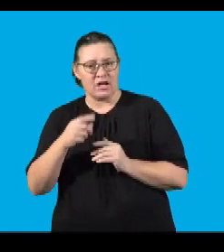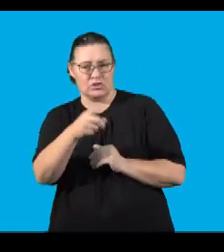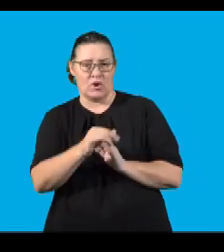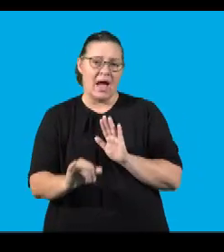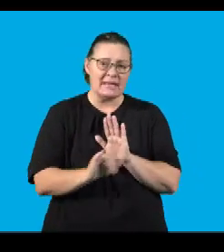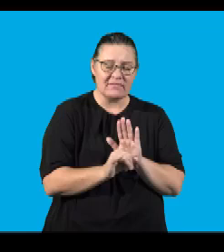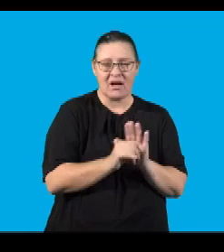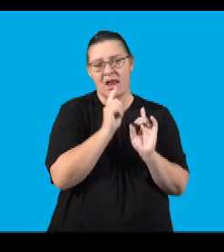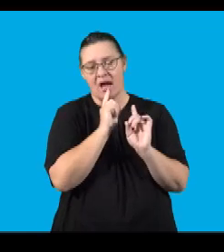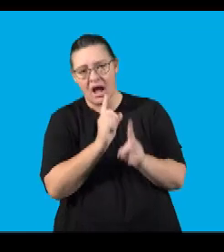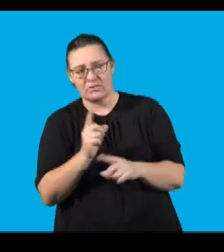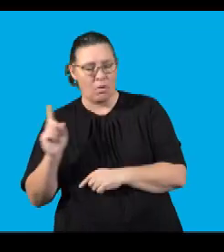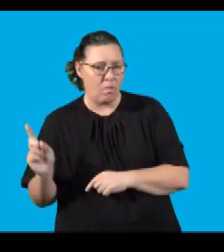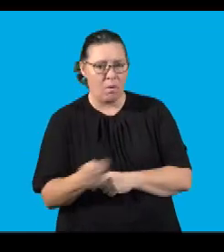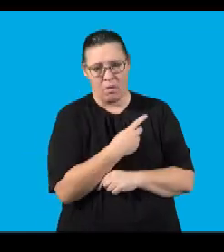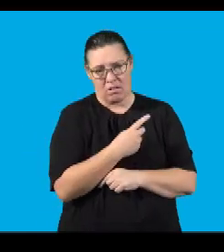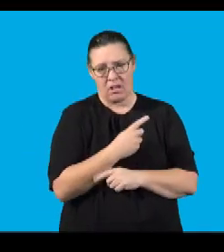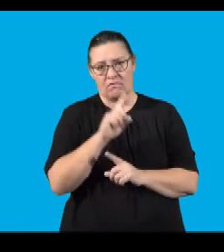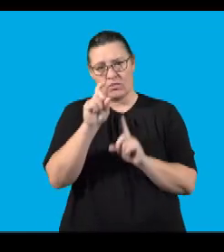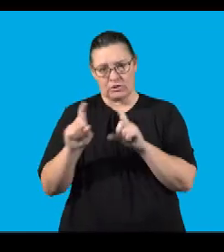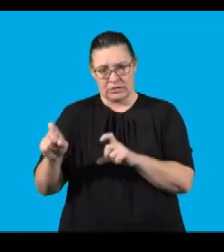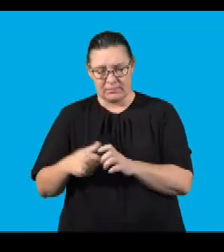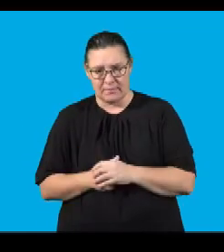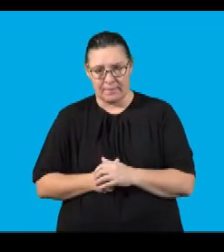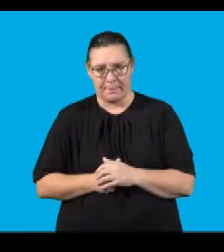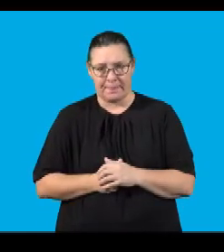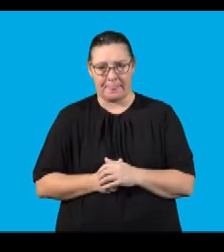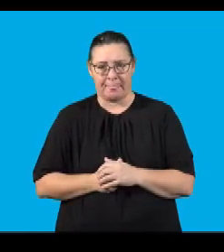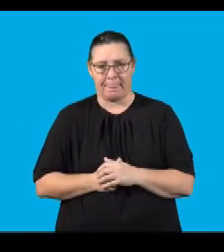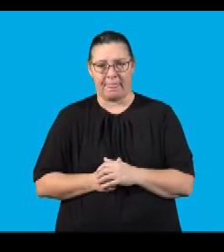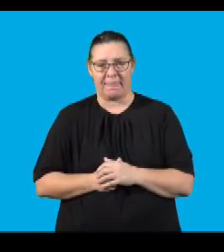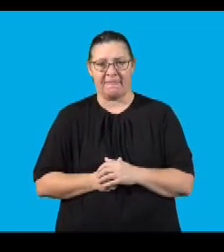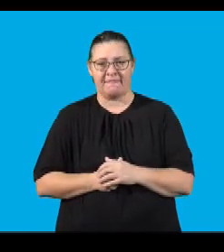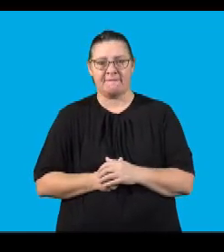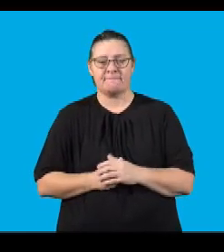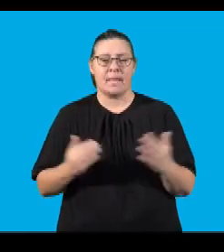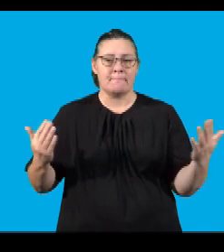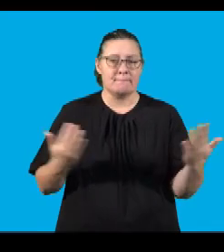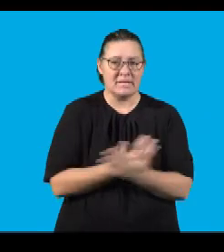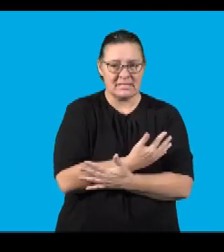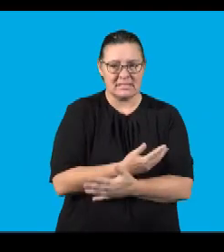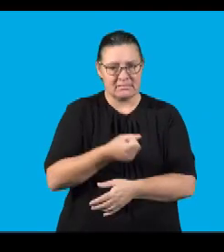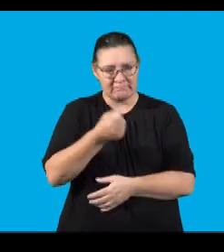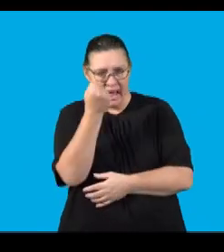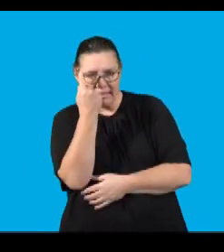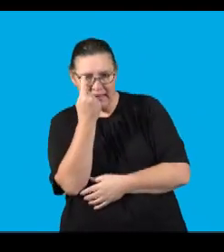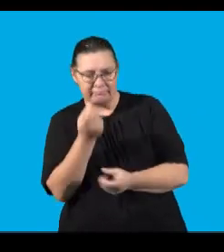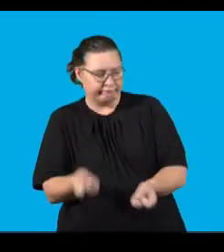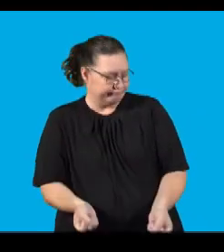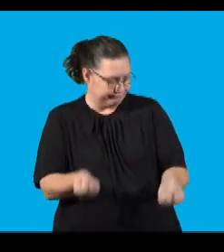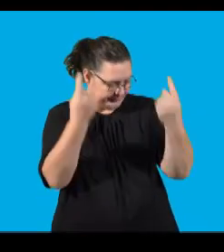guide, identify and answer all aspects of the question. Then misinterpretation